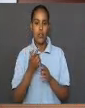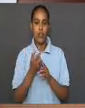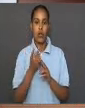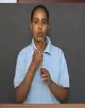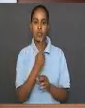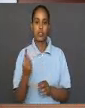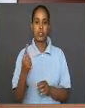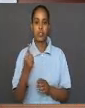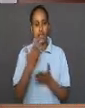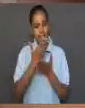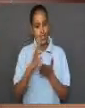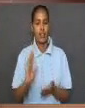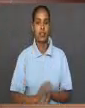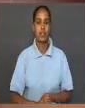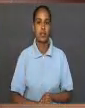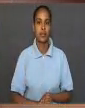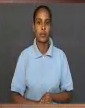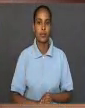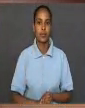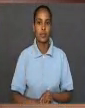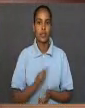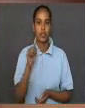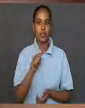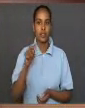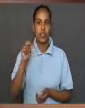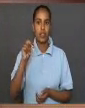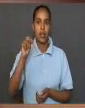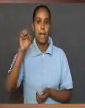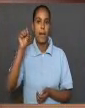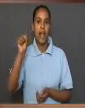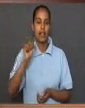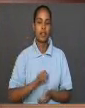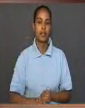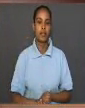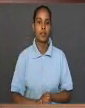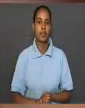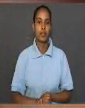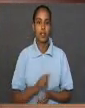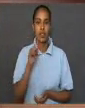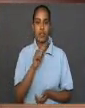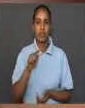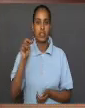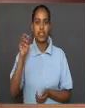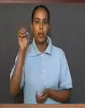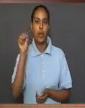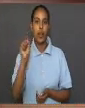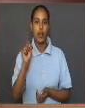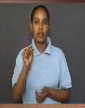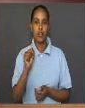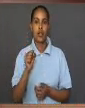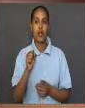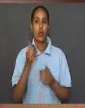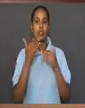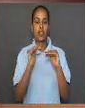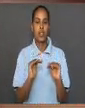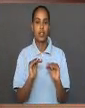it is extracted: Zinc Blende. Zinc Blende is